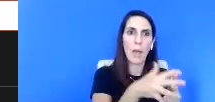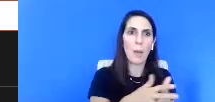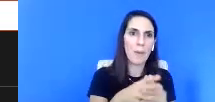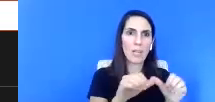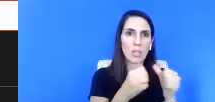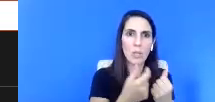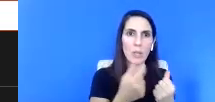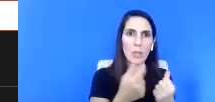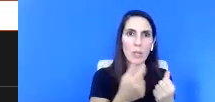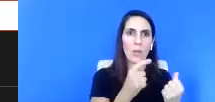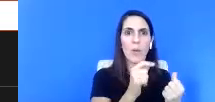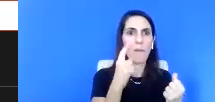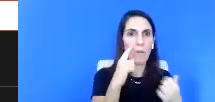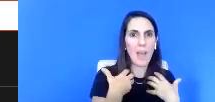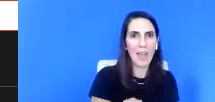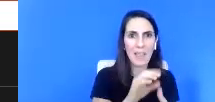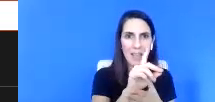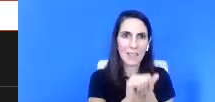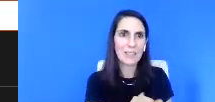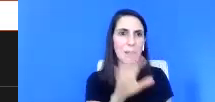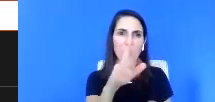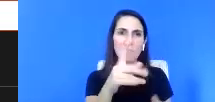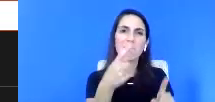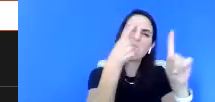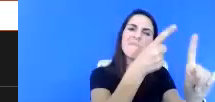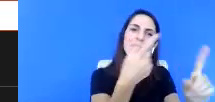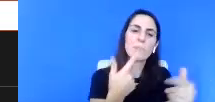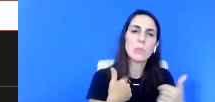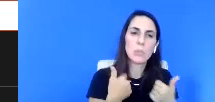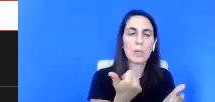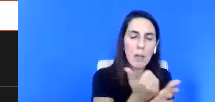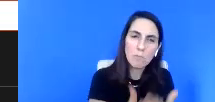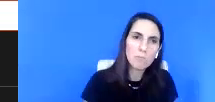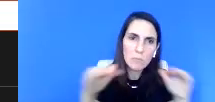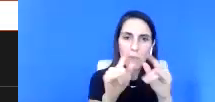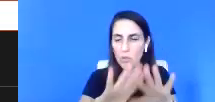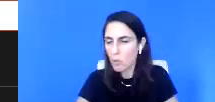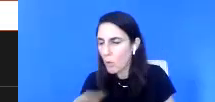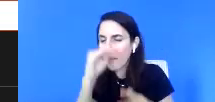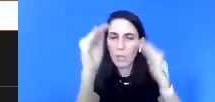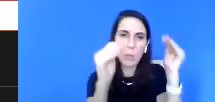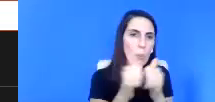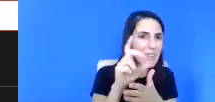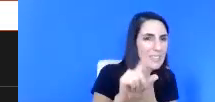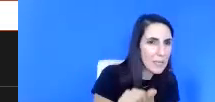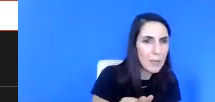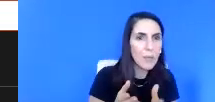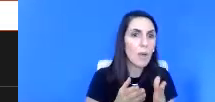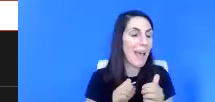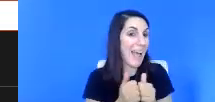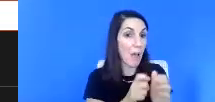Health and Disability, or AAHD's mission statement, is to ensure health equity for children and adults with disabilities through